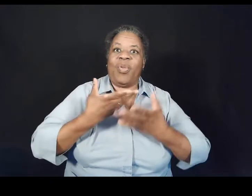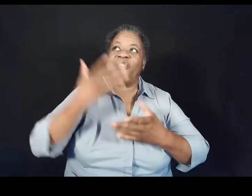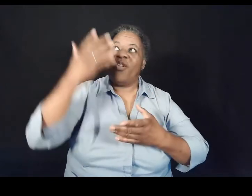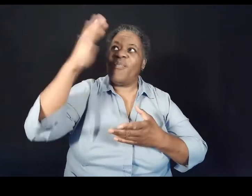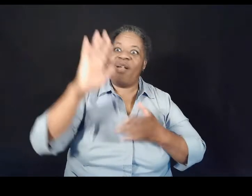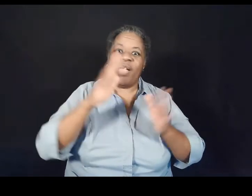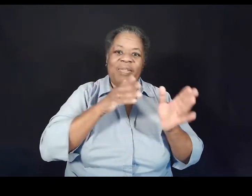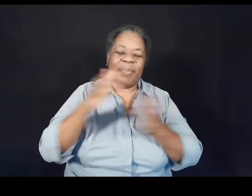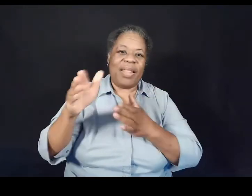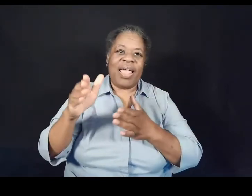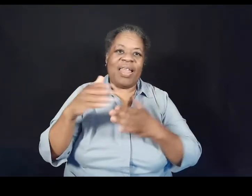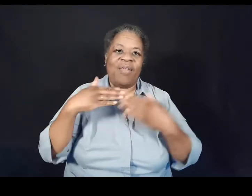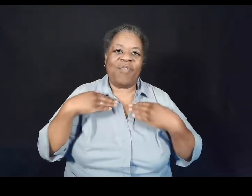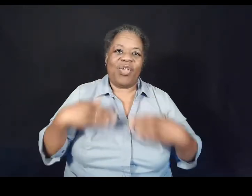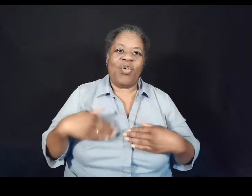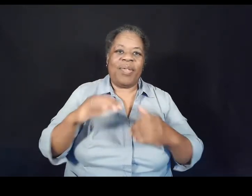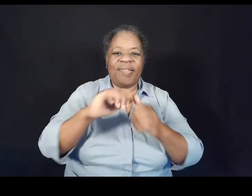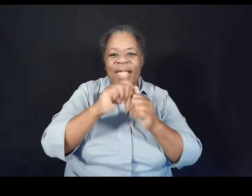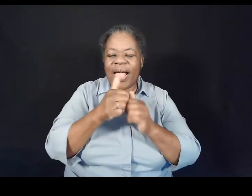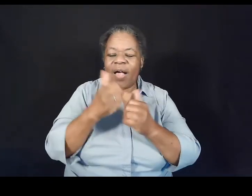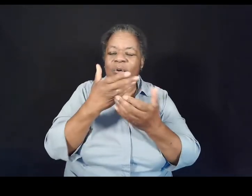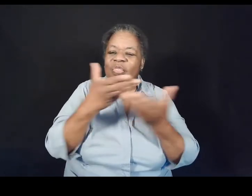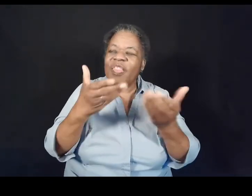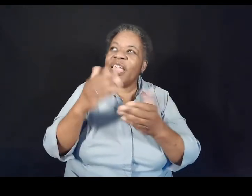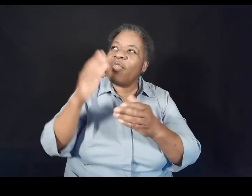humankind, how things work in his kingdom.